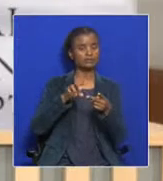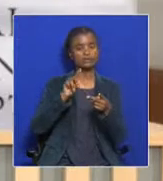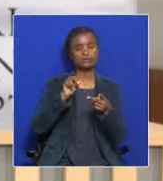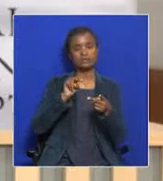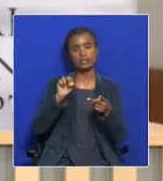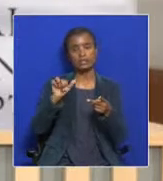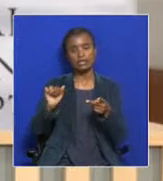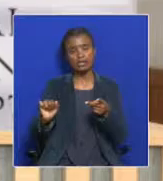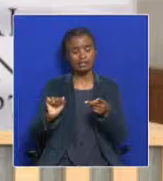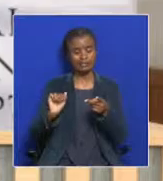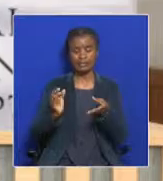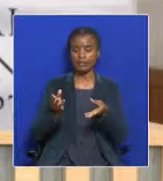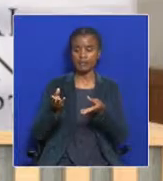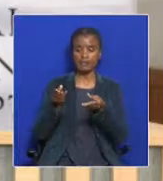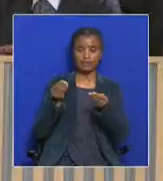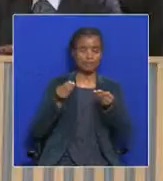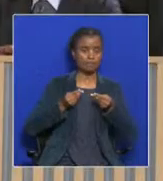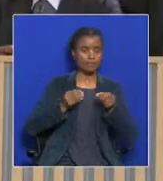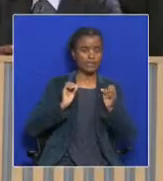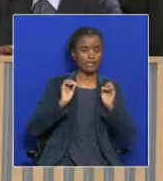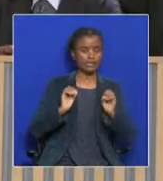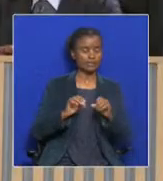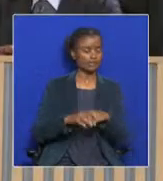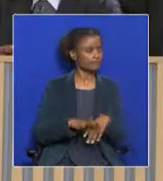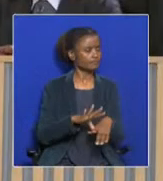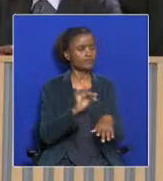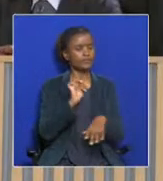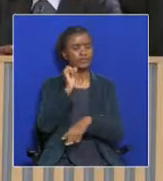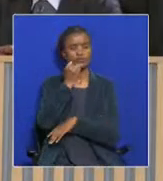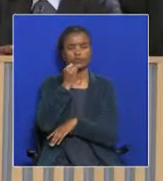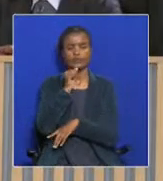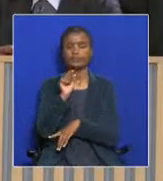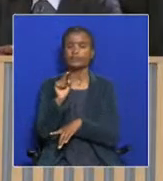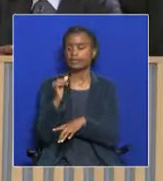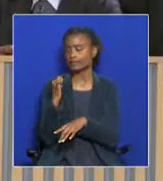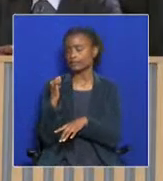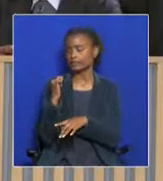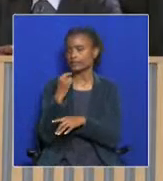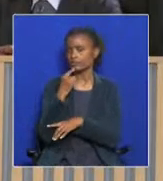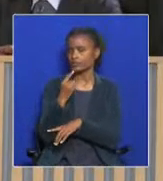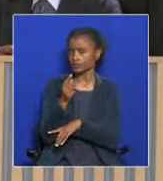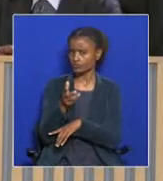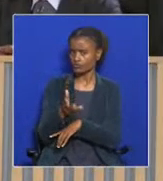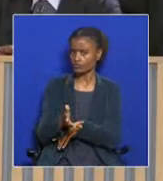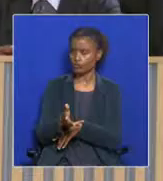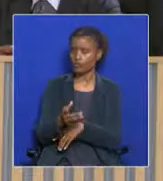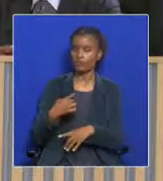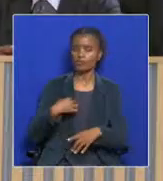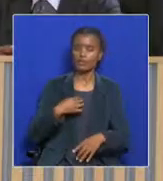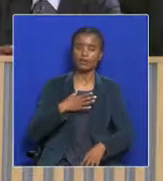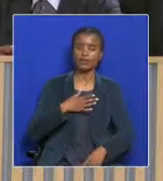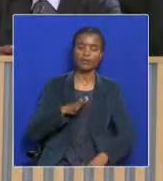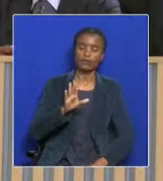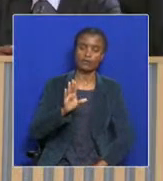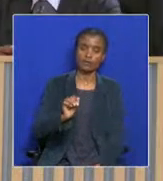Sorry, when you said this yesterday, actually, I wanted to ask you whether